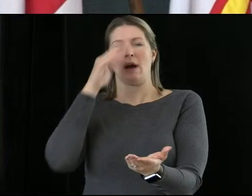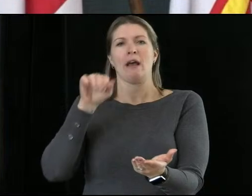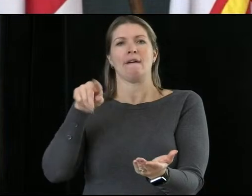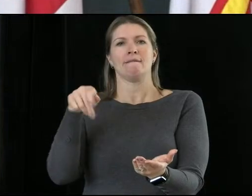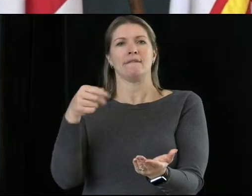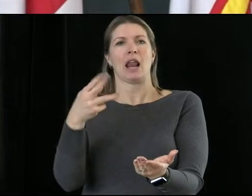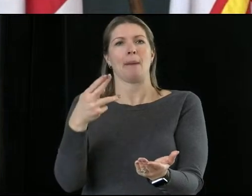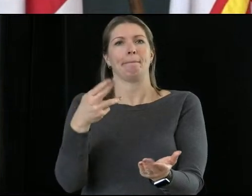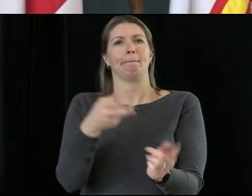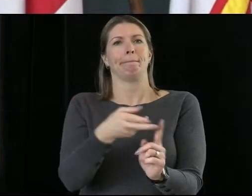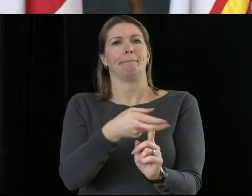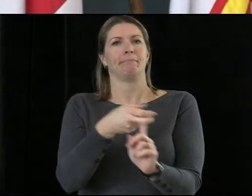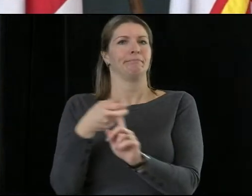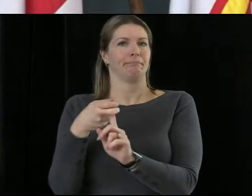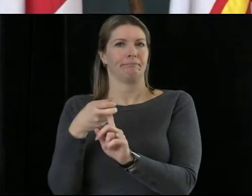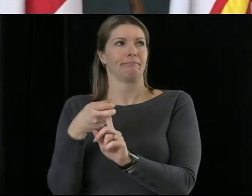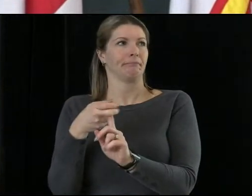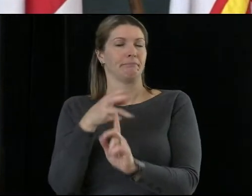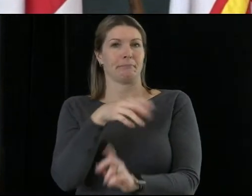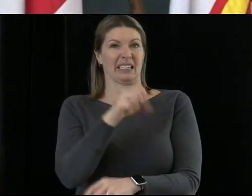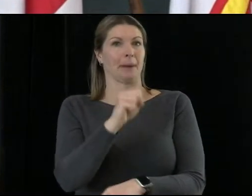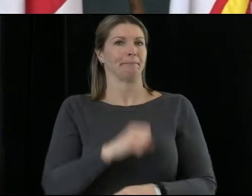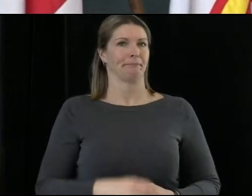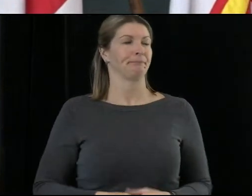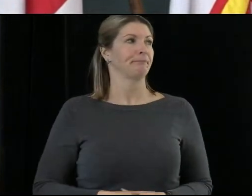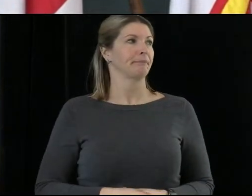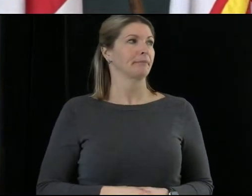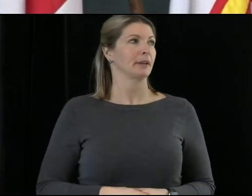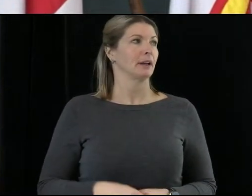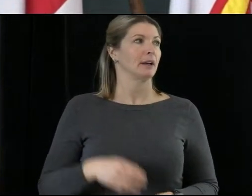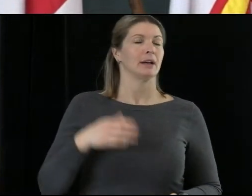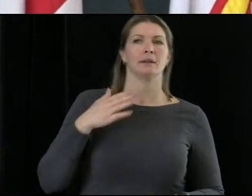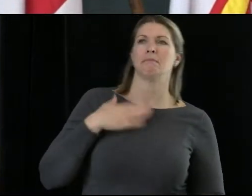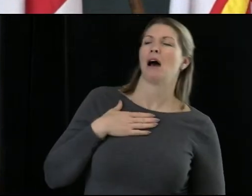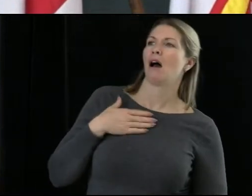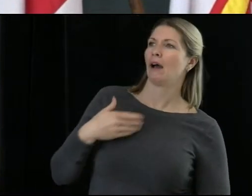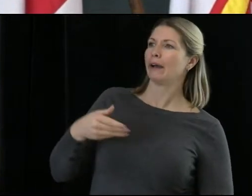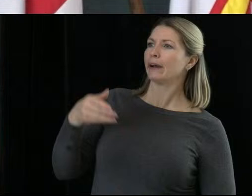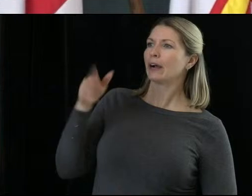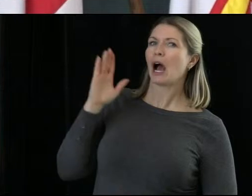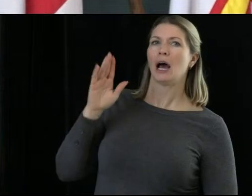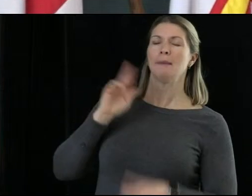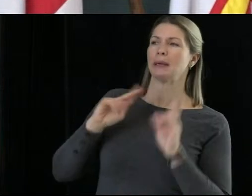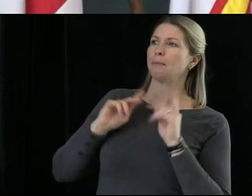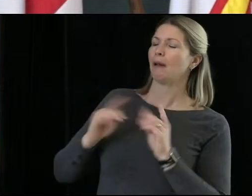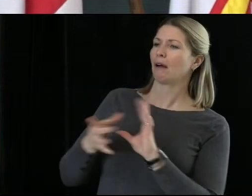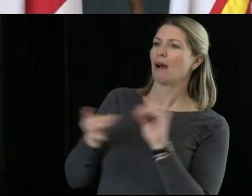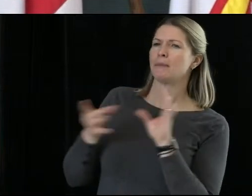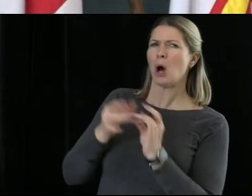her up. Now, some people will say to me, my goodness, why did she get in the truck?